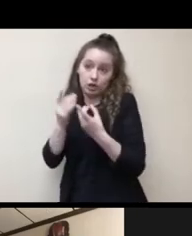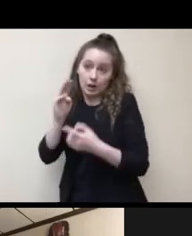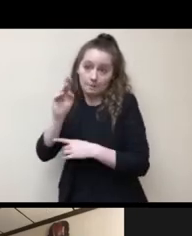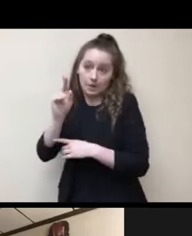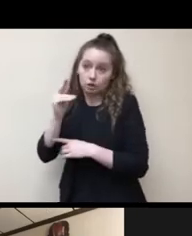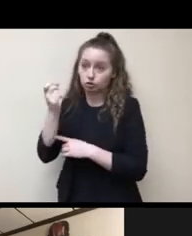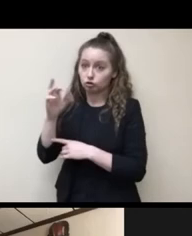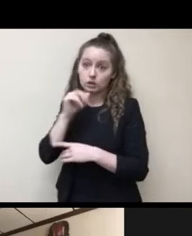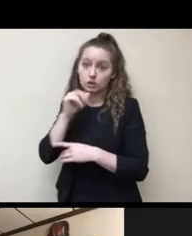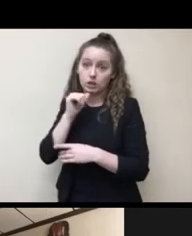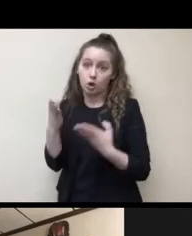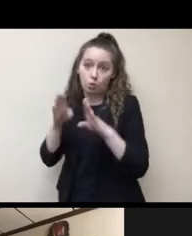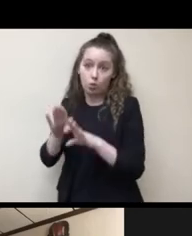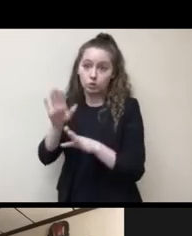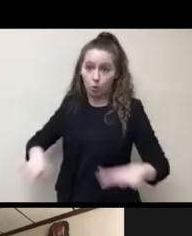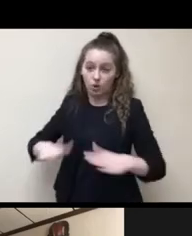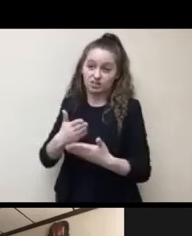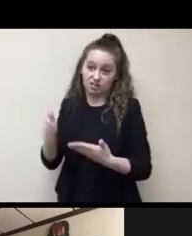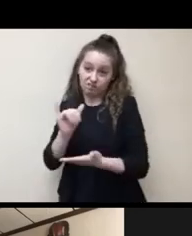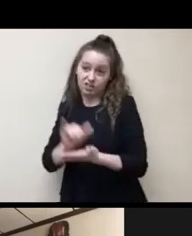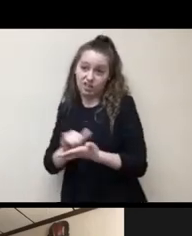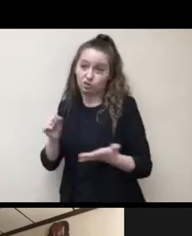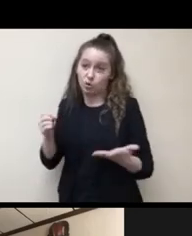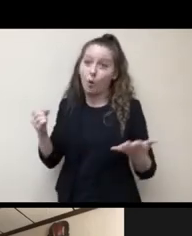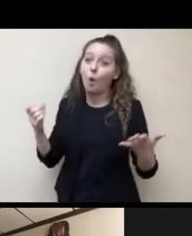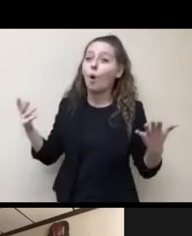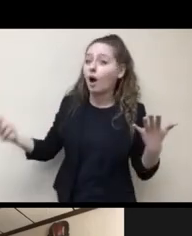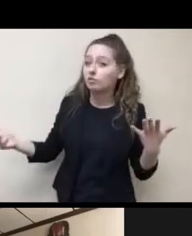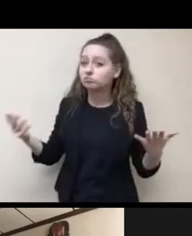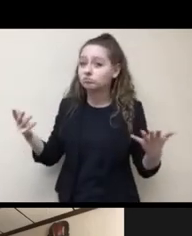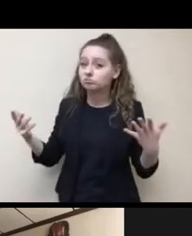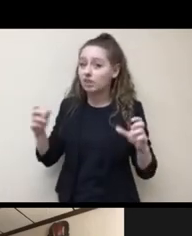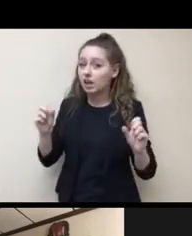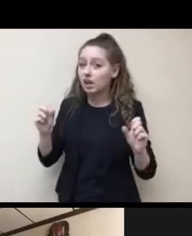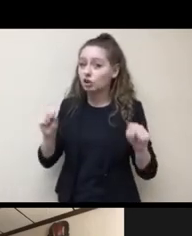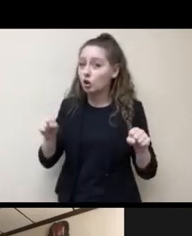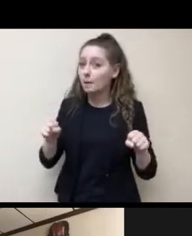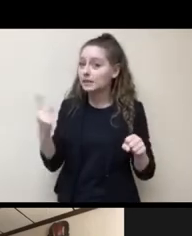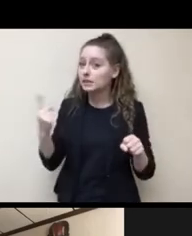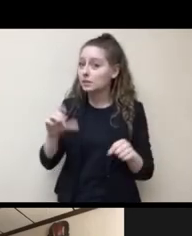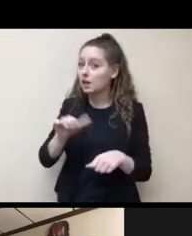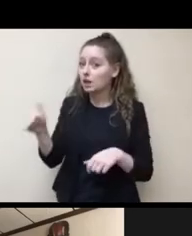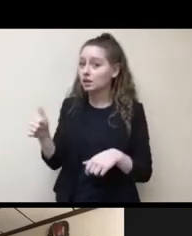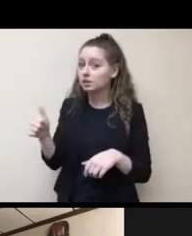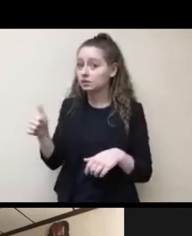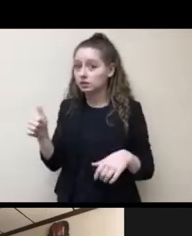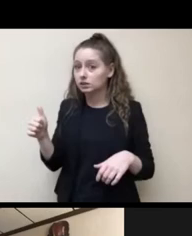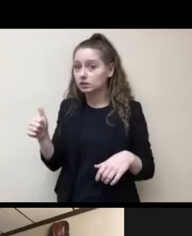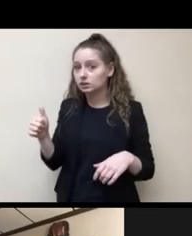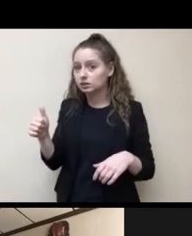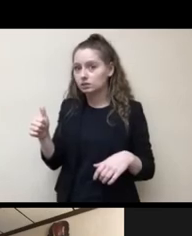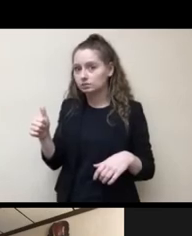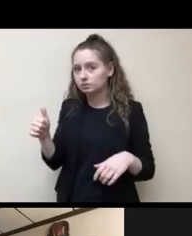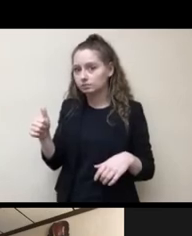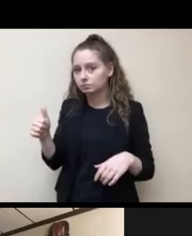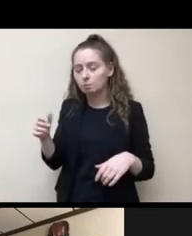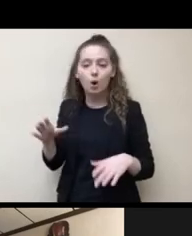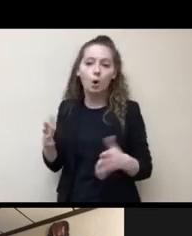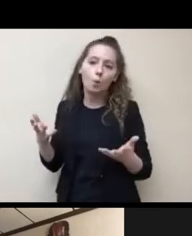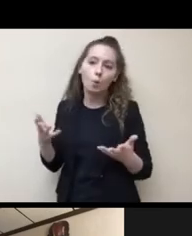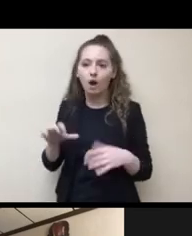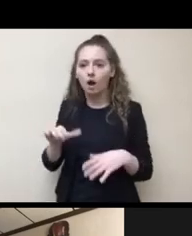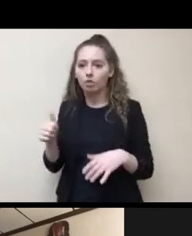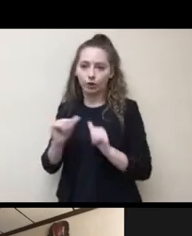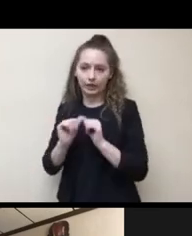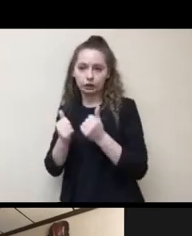So that could be something else, but that talks into what other agencies are doing. Okay,